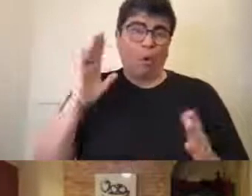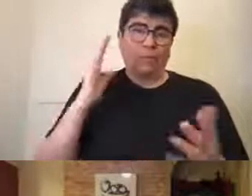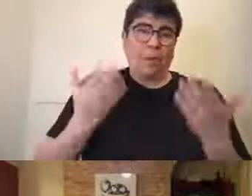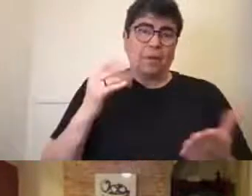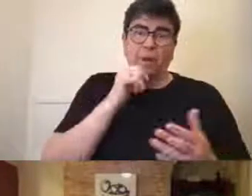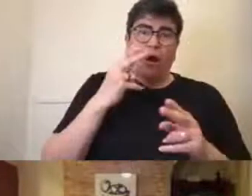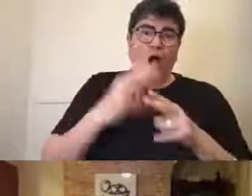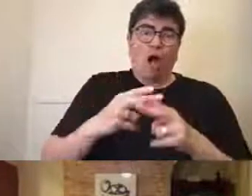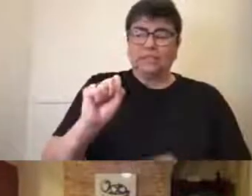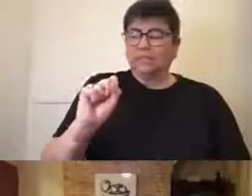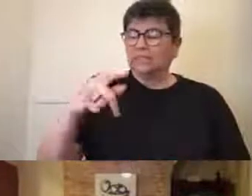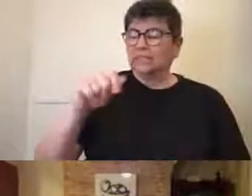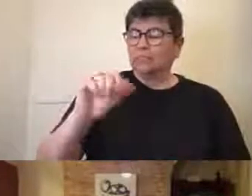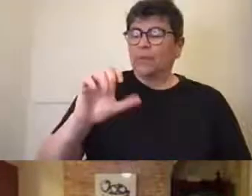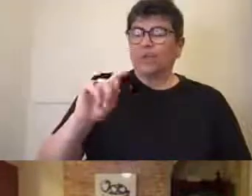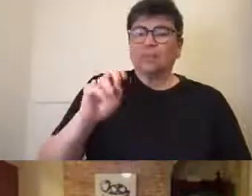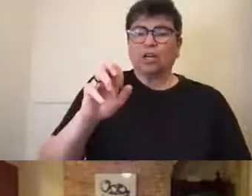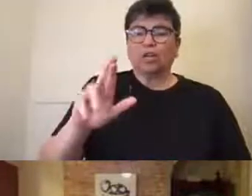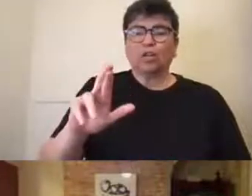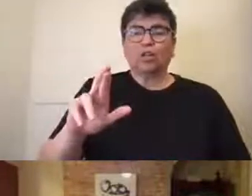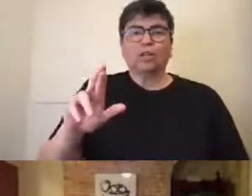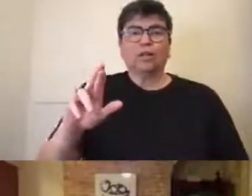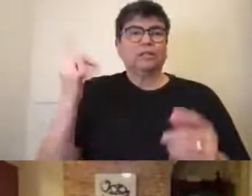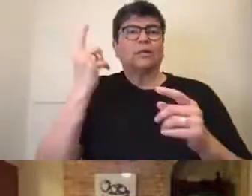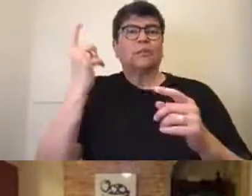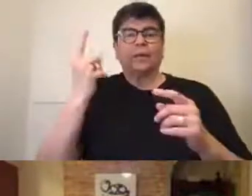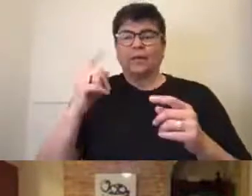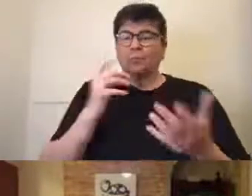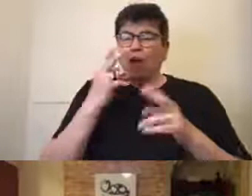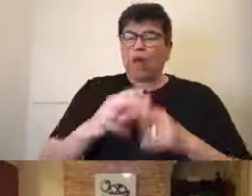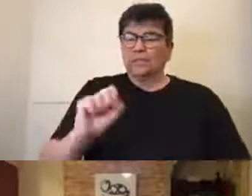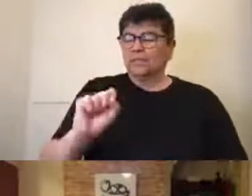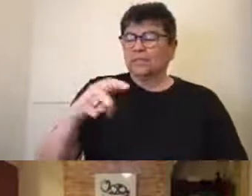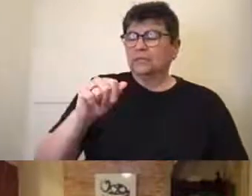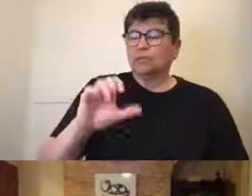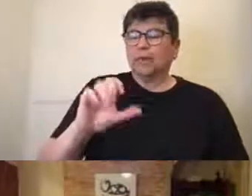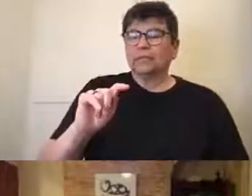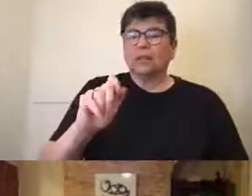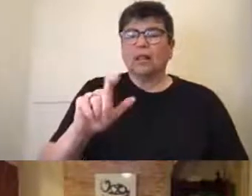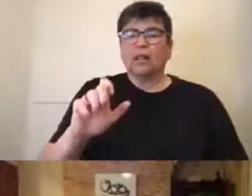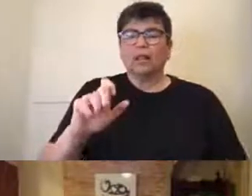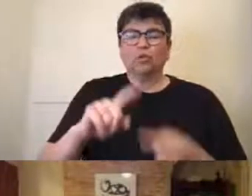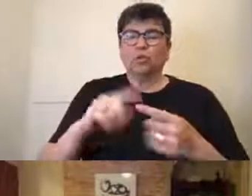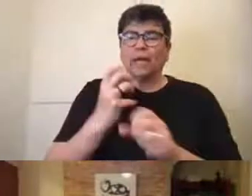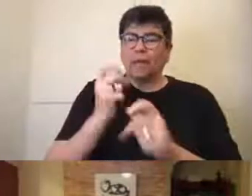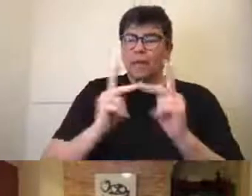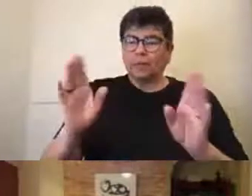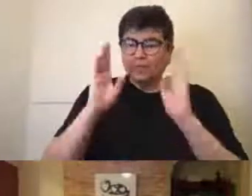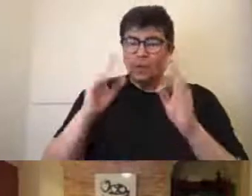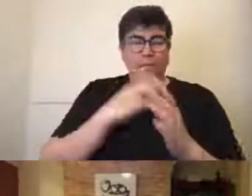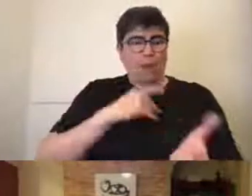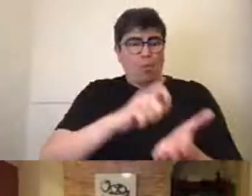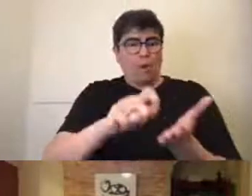it spectacle, like some sort of spectacular something, you know, to get people's attention. And in my writing, like,